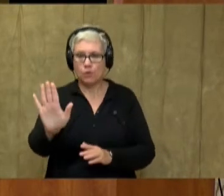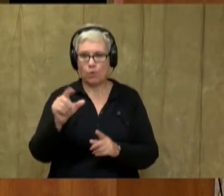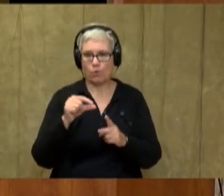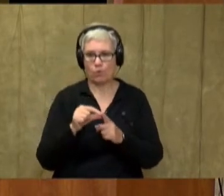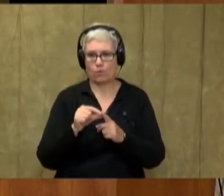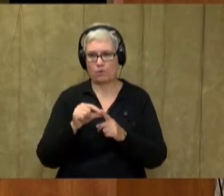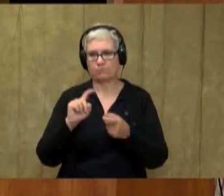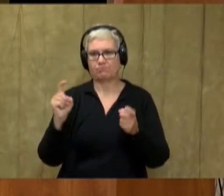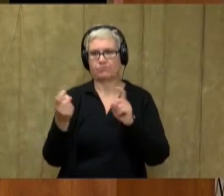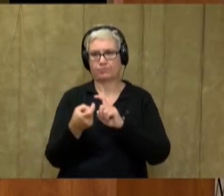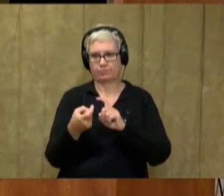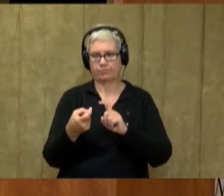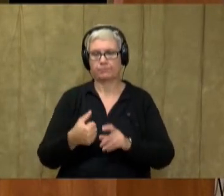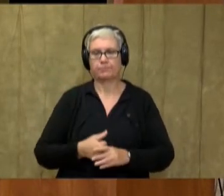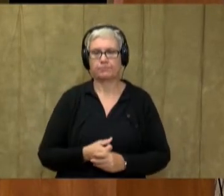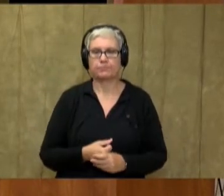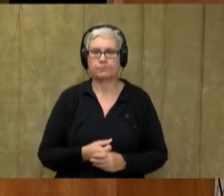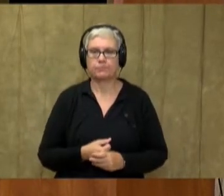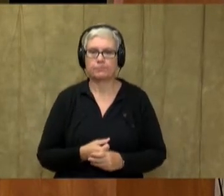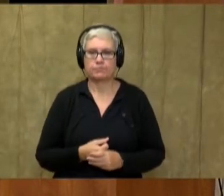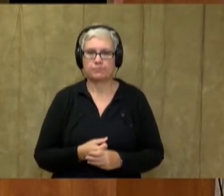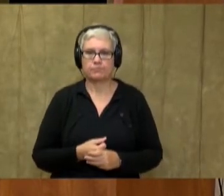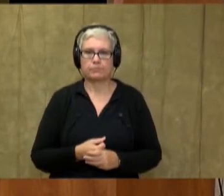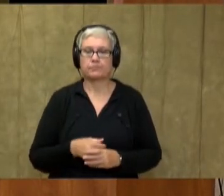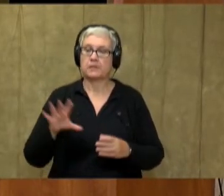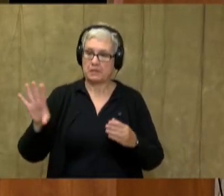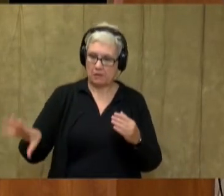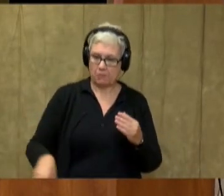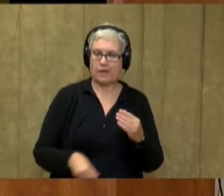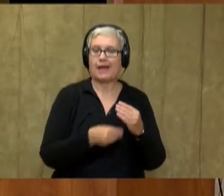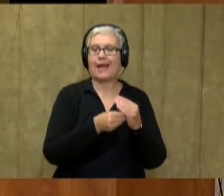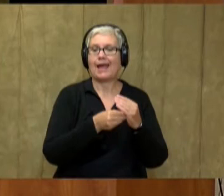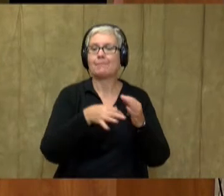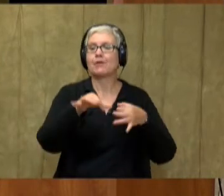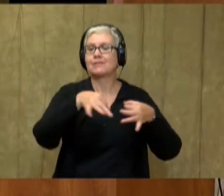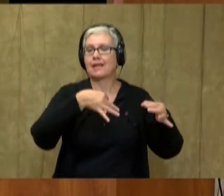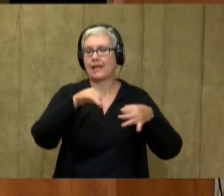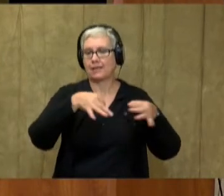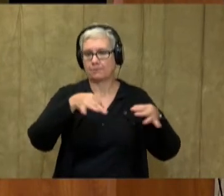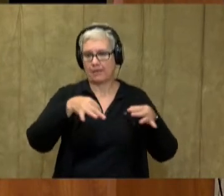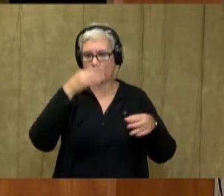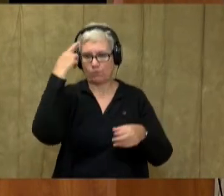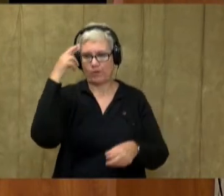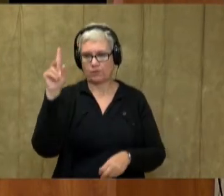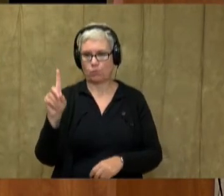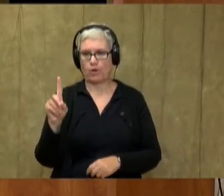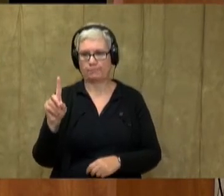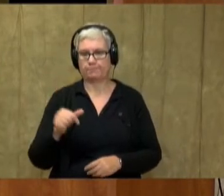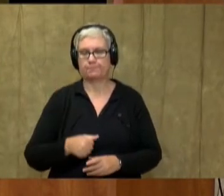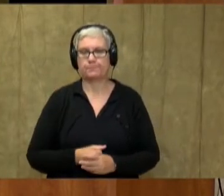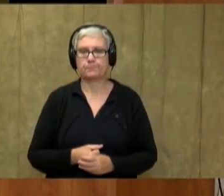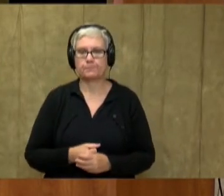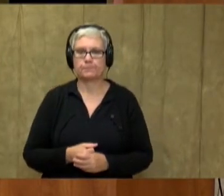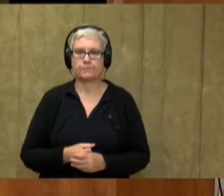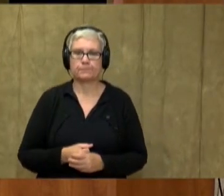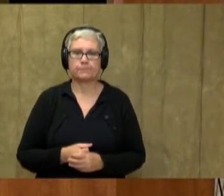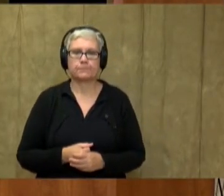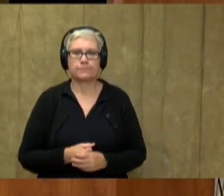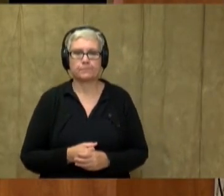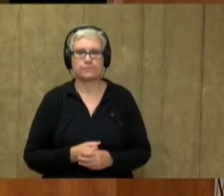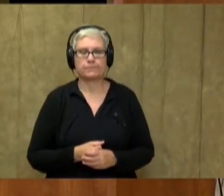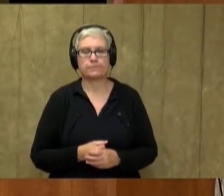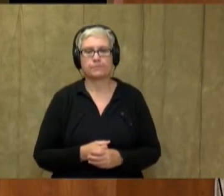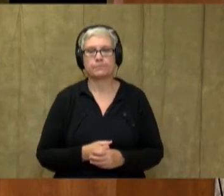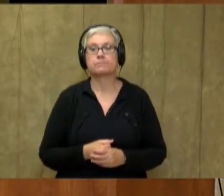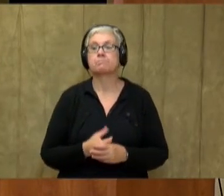right? So we just add that as the next sentences to our paragraph. All